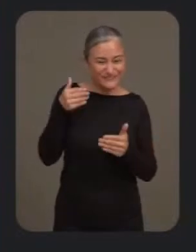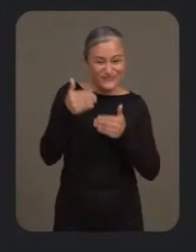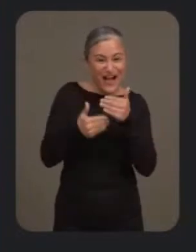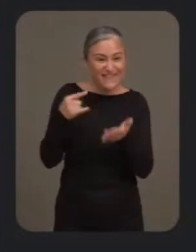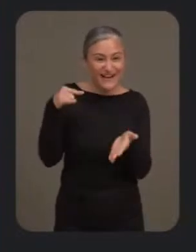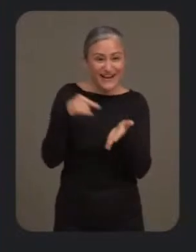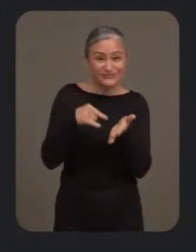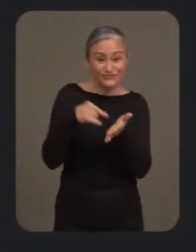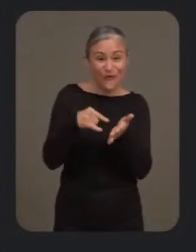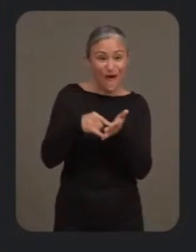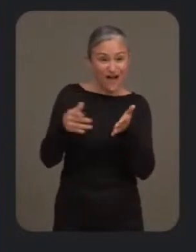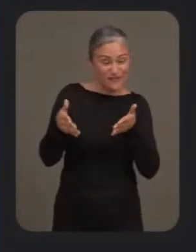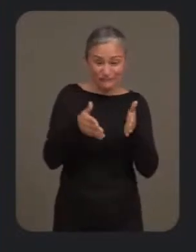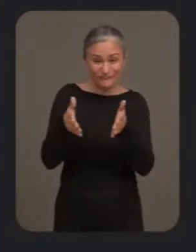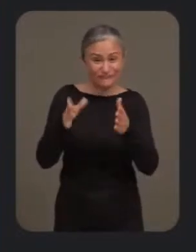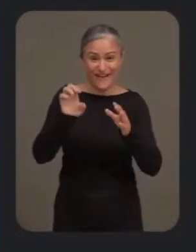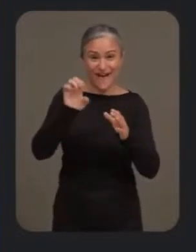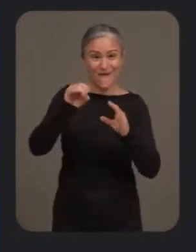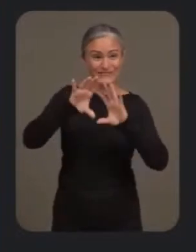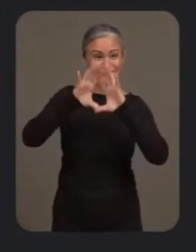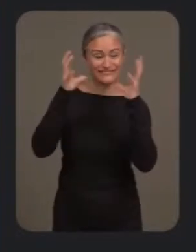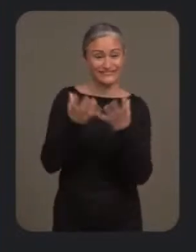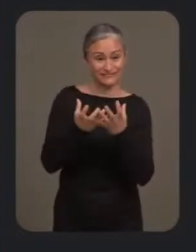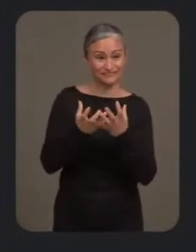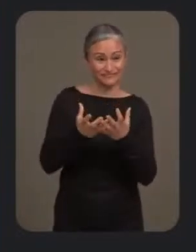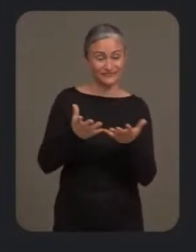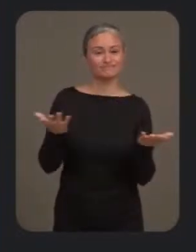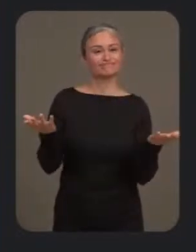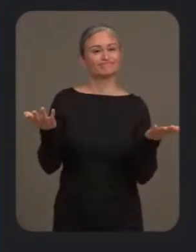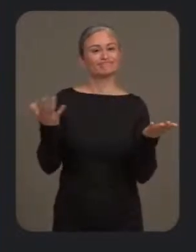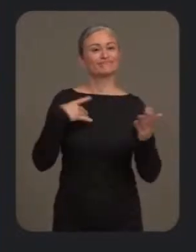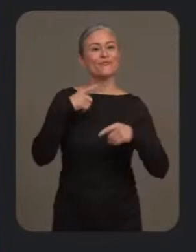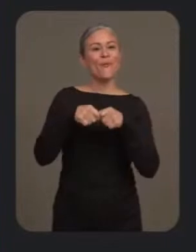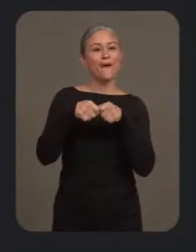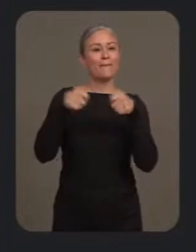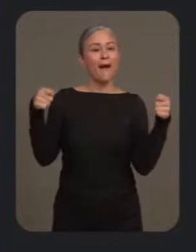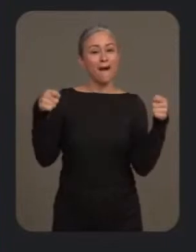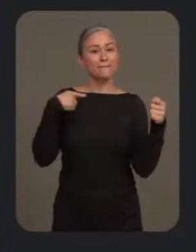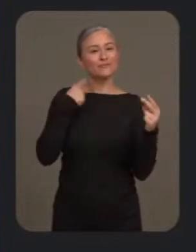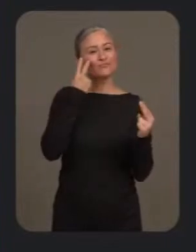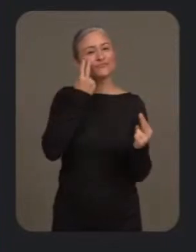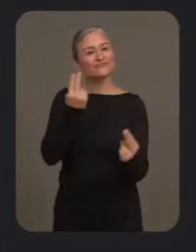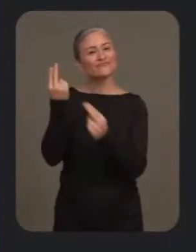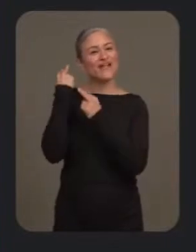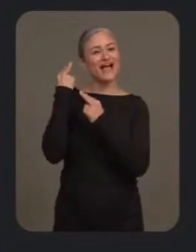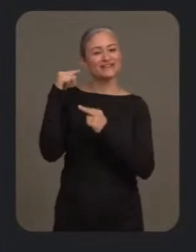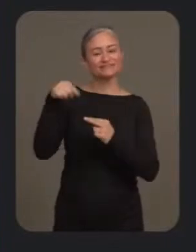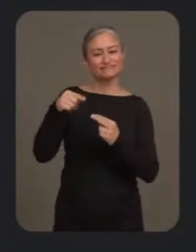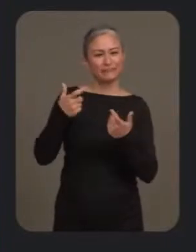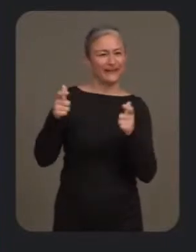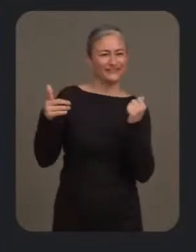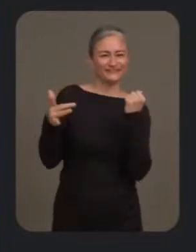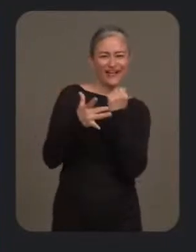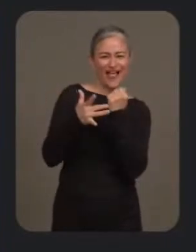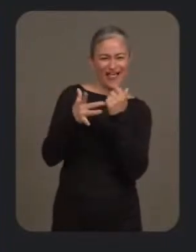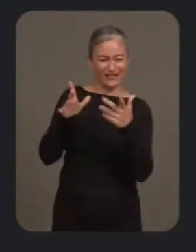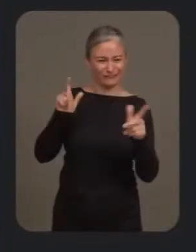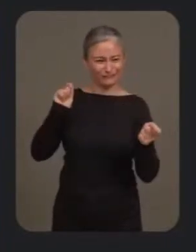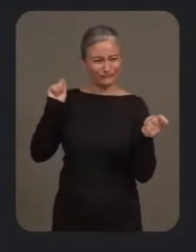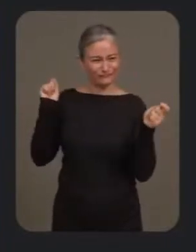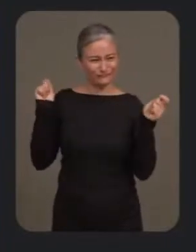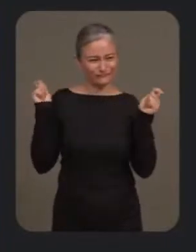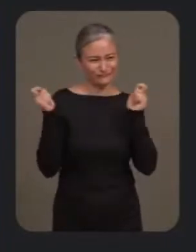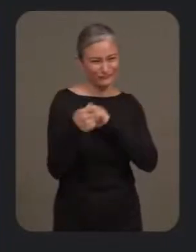the ecosystem. As we wrap up, I've been reflecting on the big technology shifts that we've all been a part